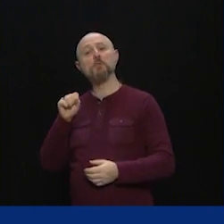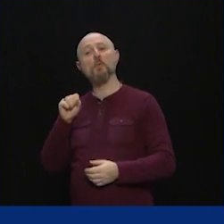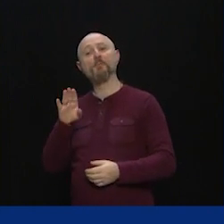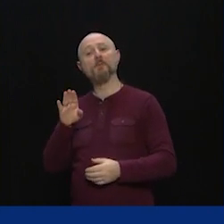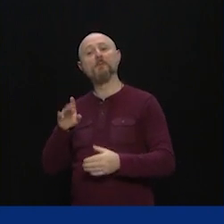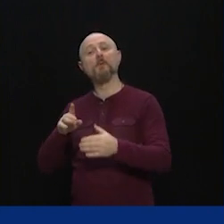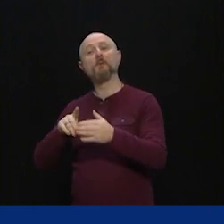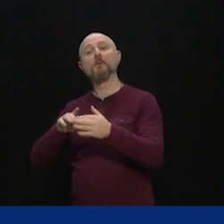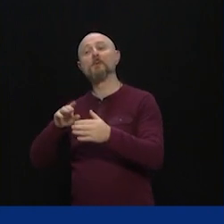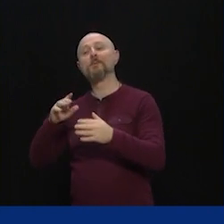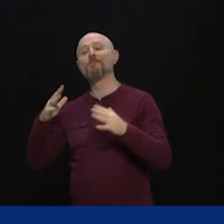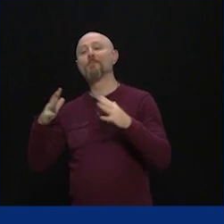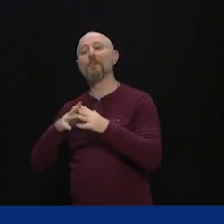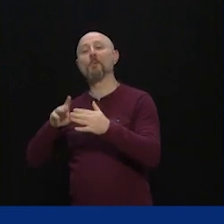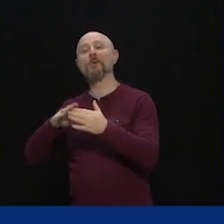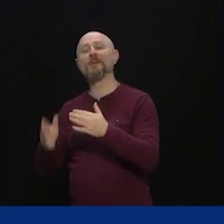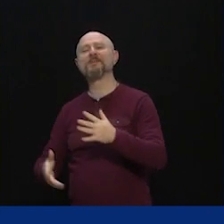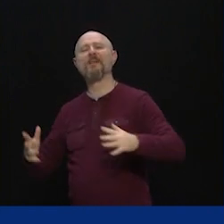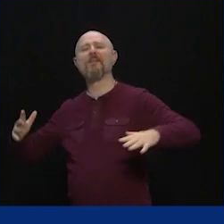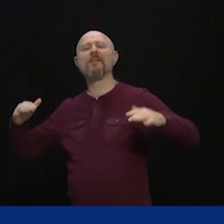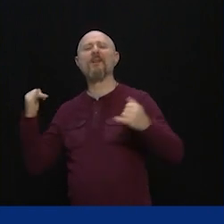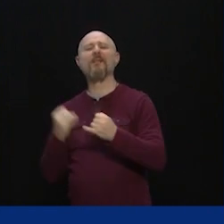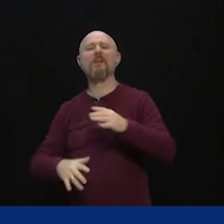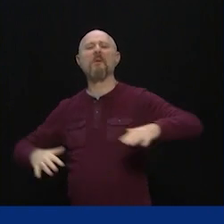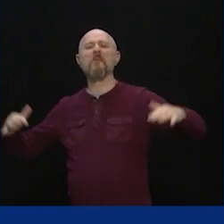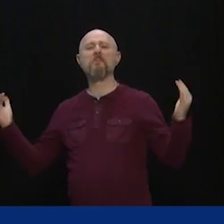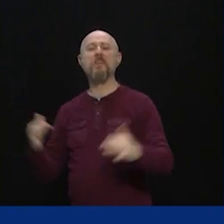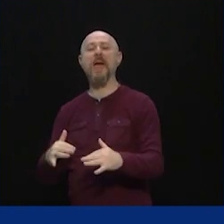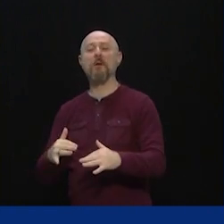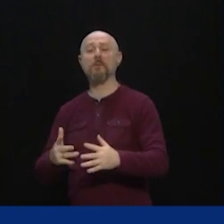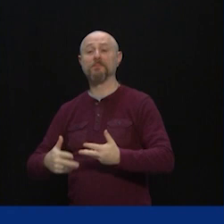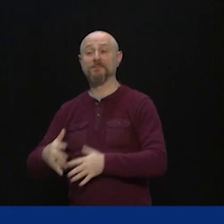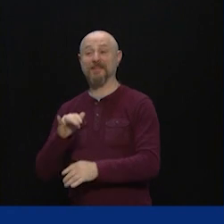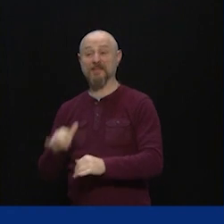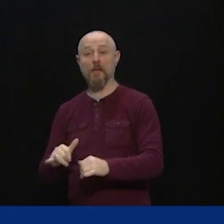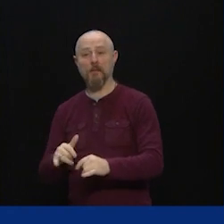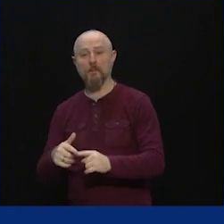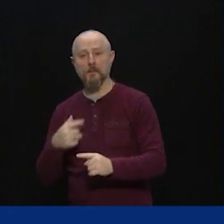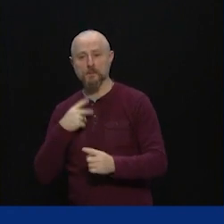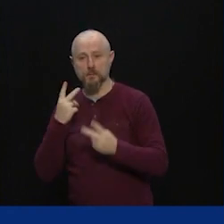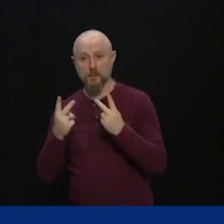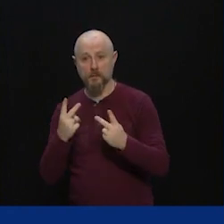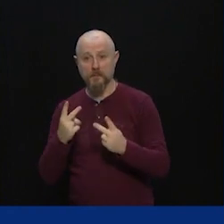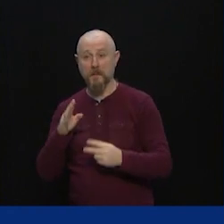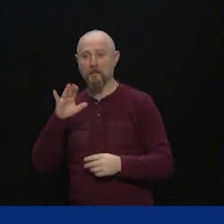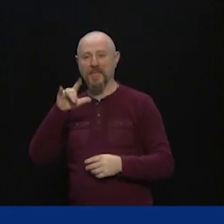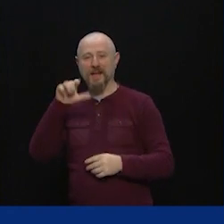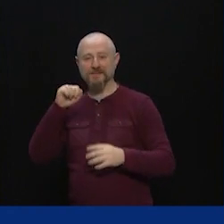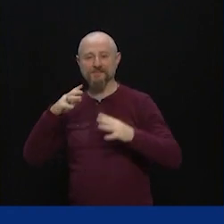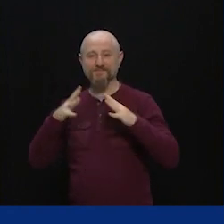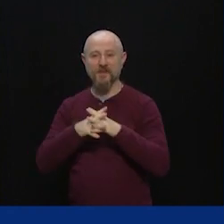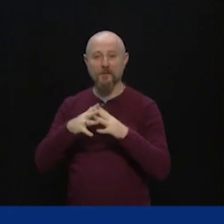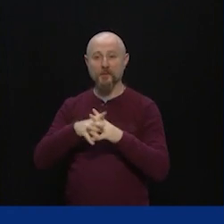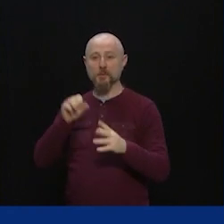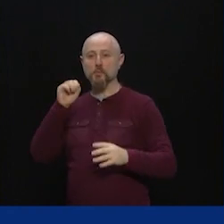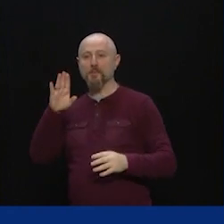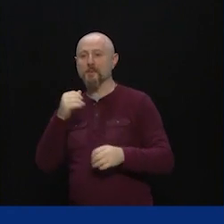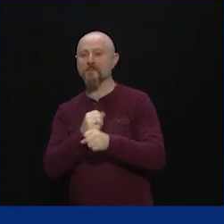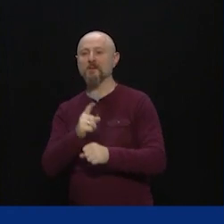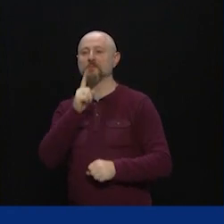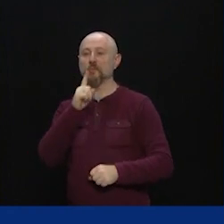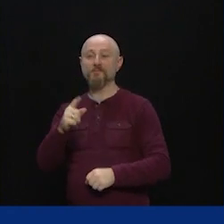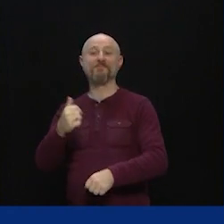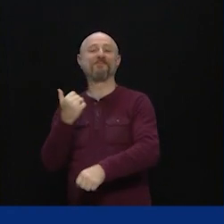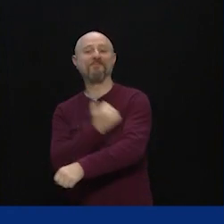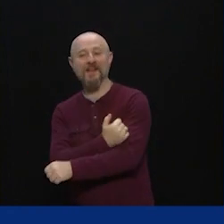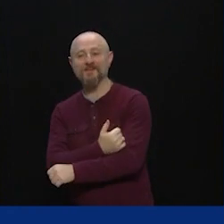got together indoors for a while. So when we see the Bills in the Super Bowl, make sure you're all vaxxed, make sure you're boosted, and you make sure you're wearing your mask. So I